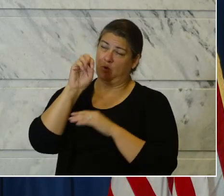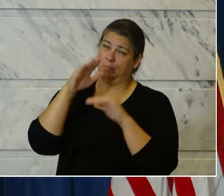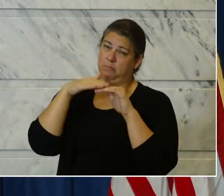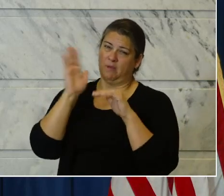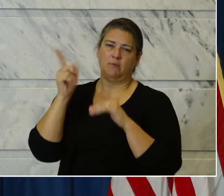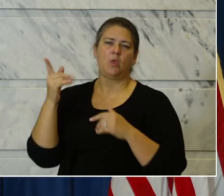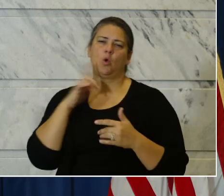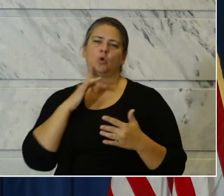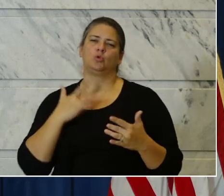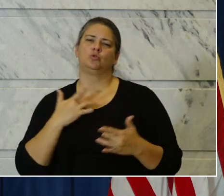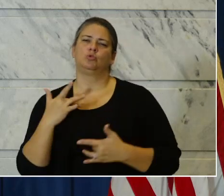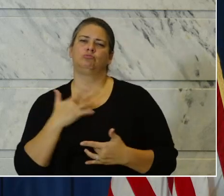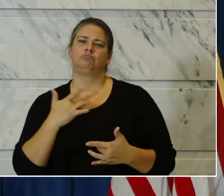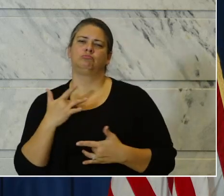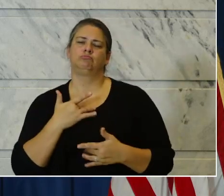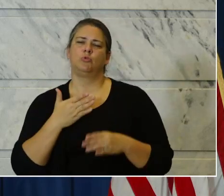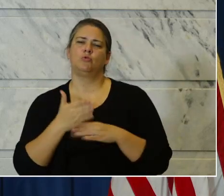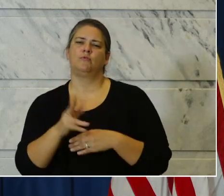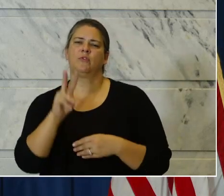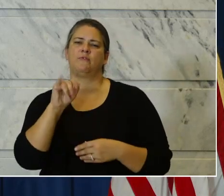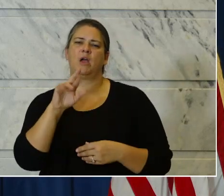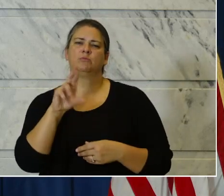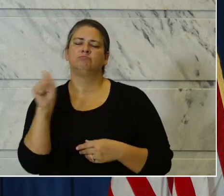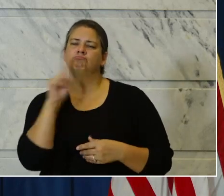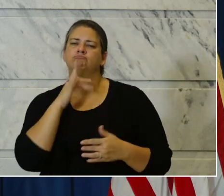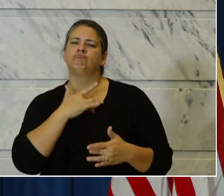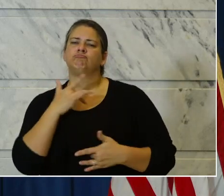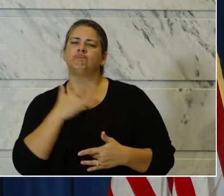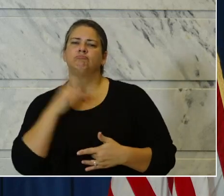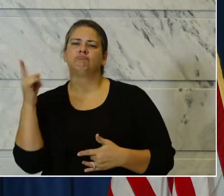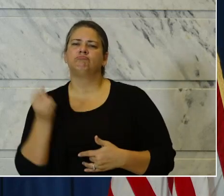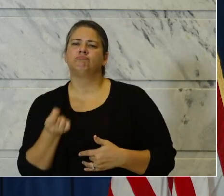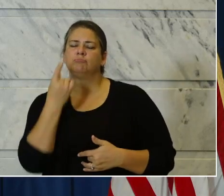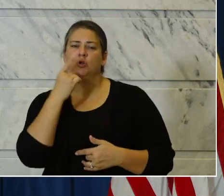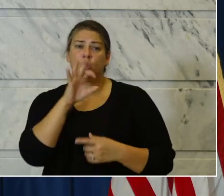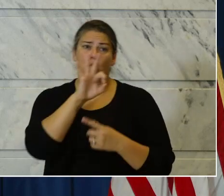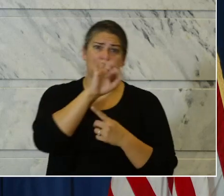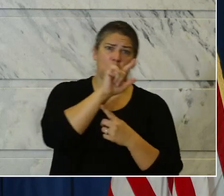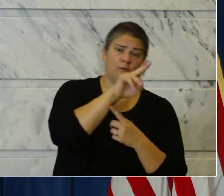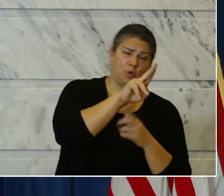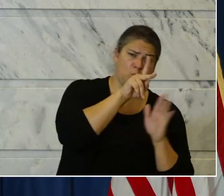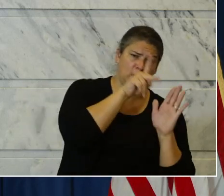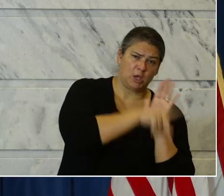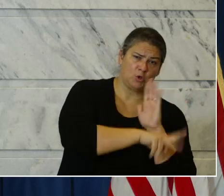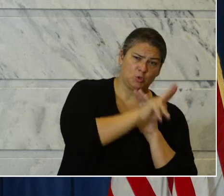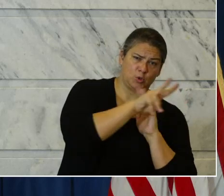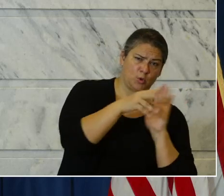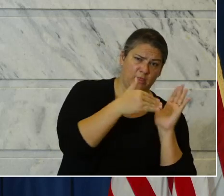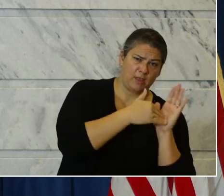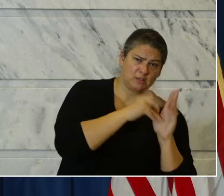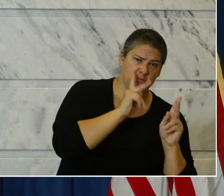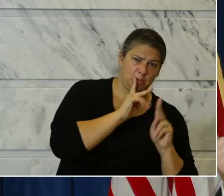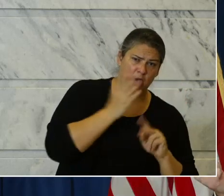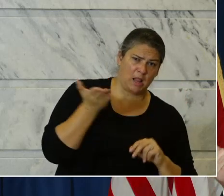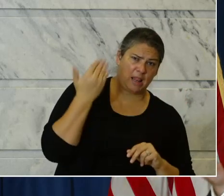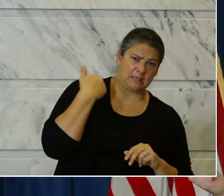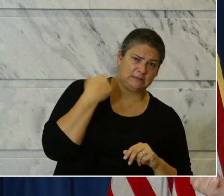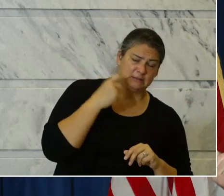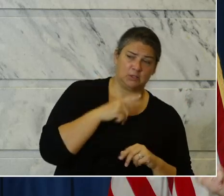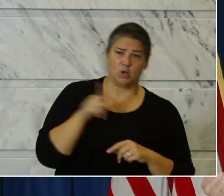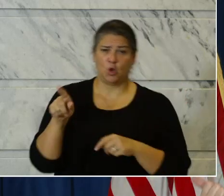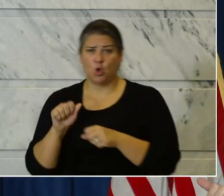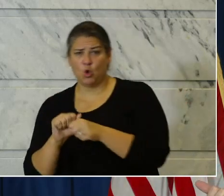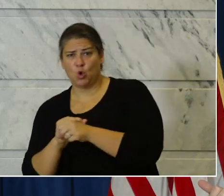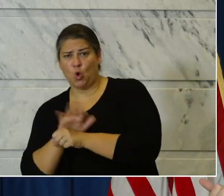concerned about this virus. They understand things like the flu killed 22,000 people last season. COVID has